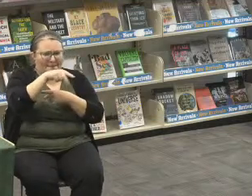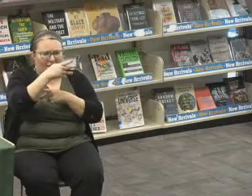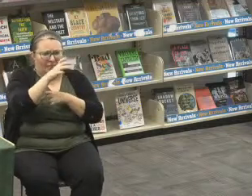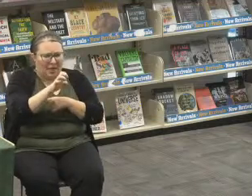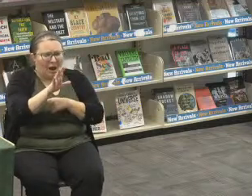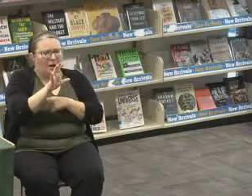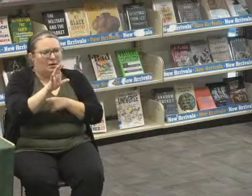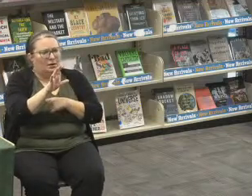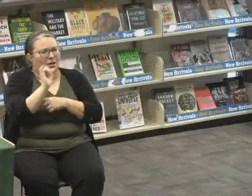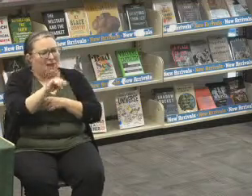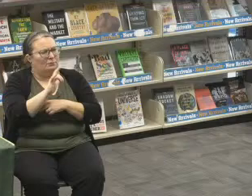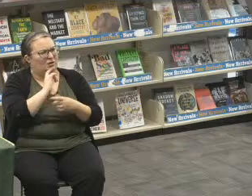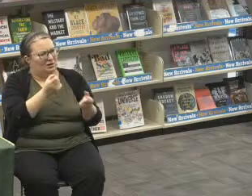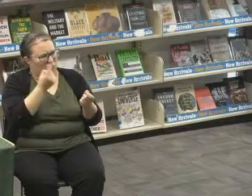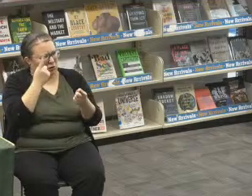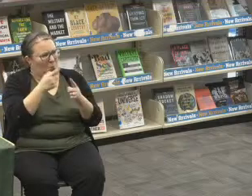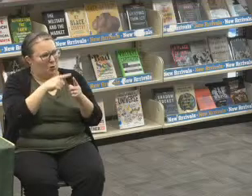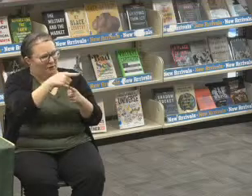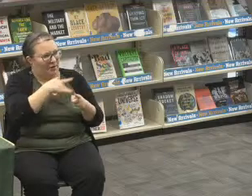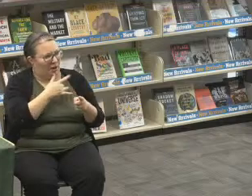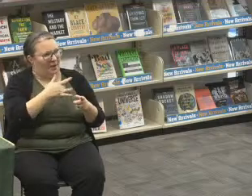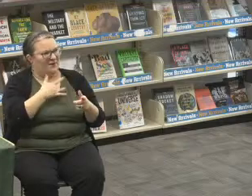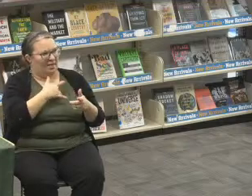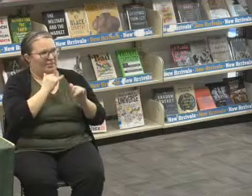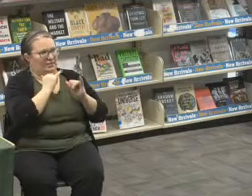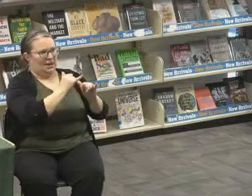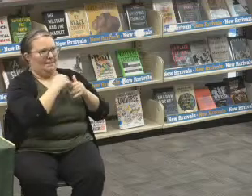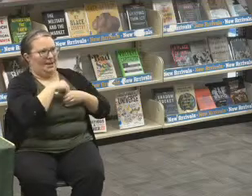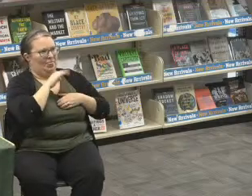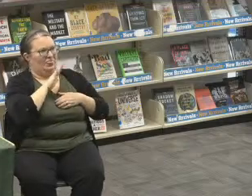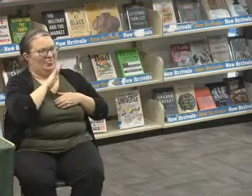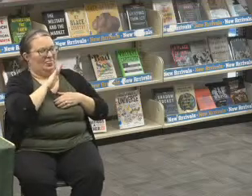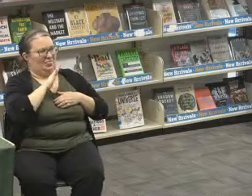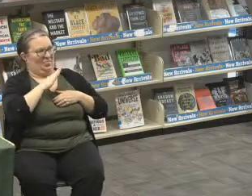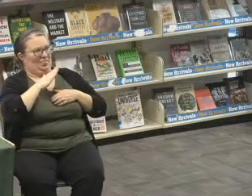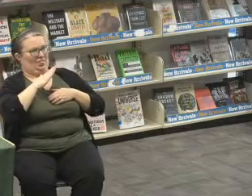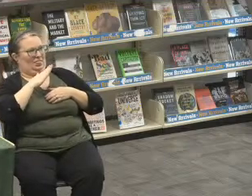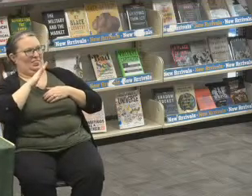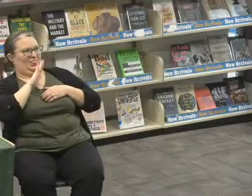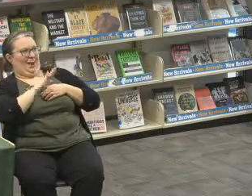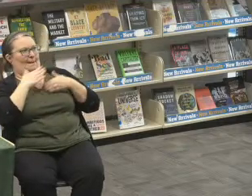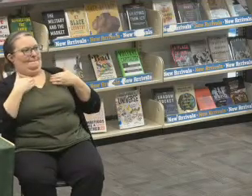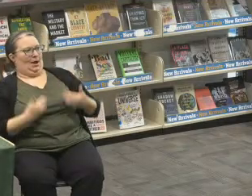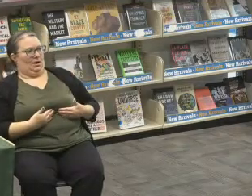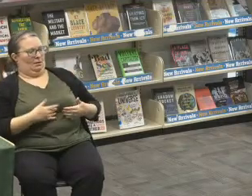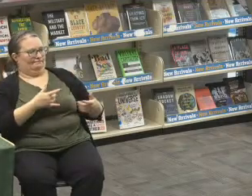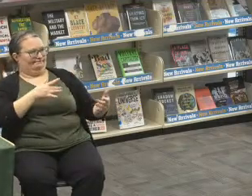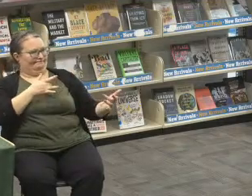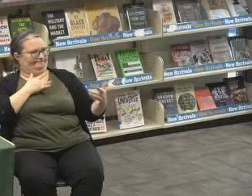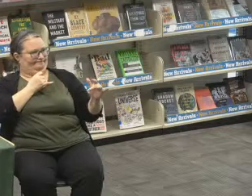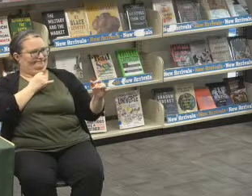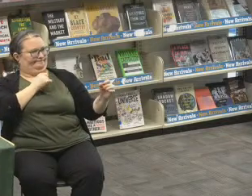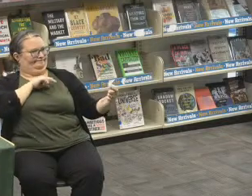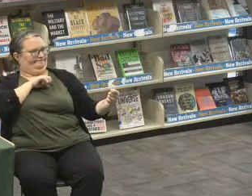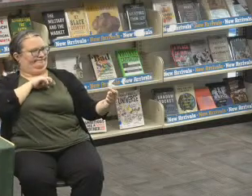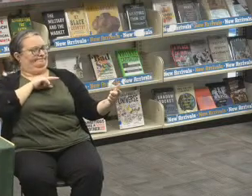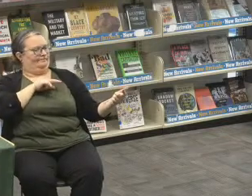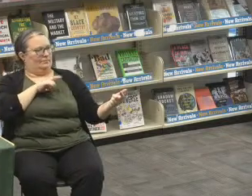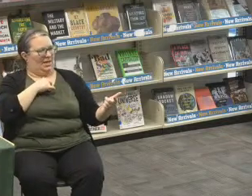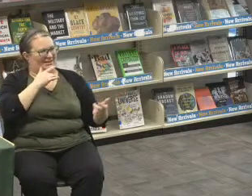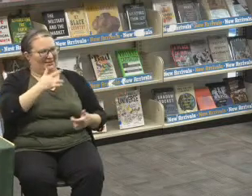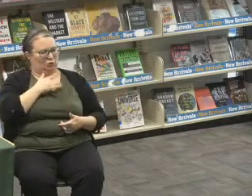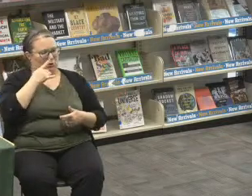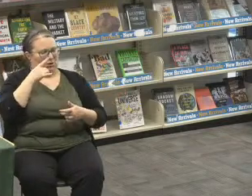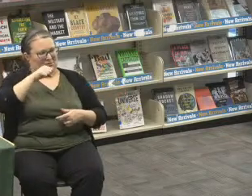feeling, because they're actually feeling that inside their body too. And so sensory processing sensitivity